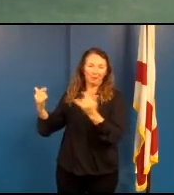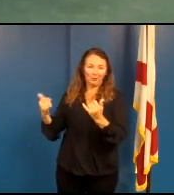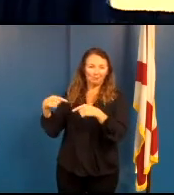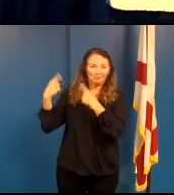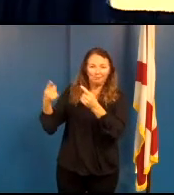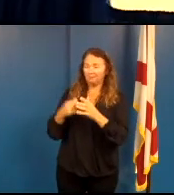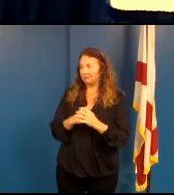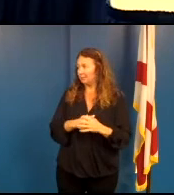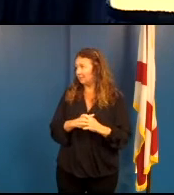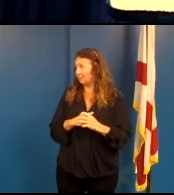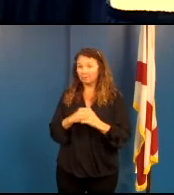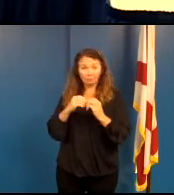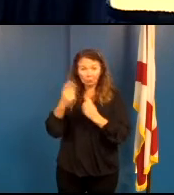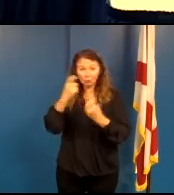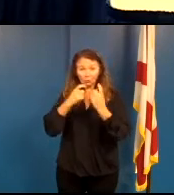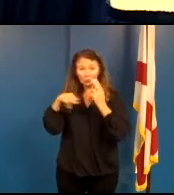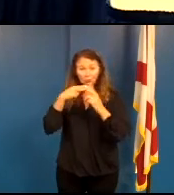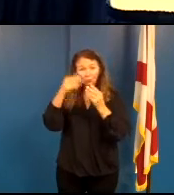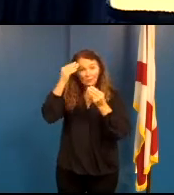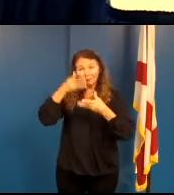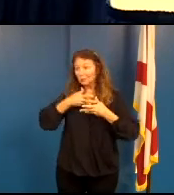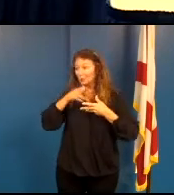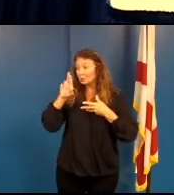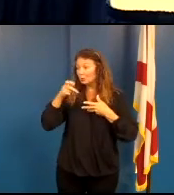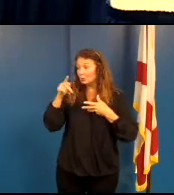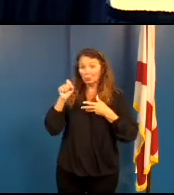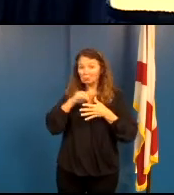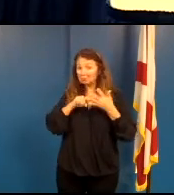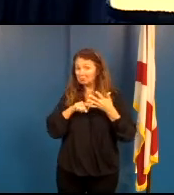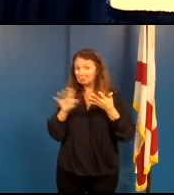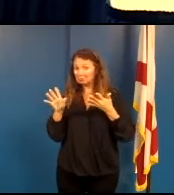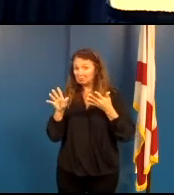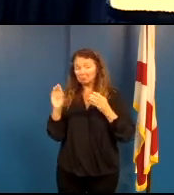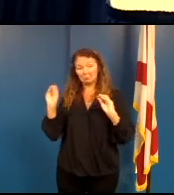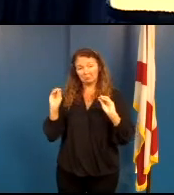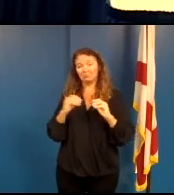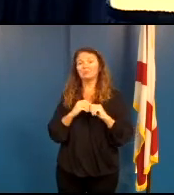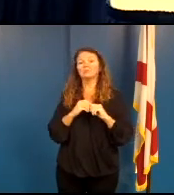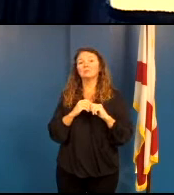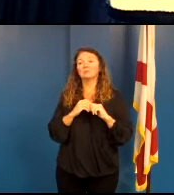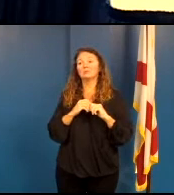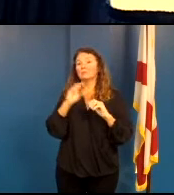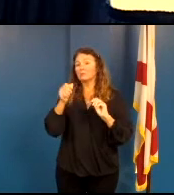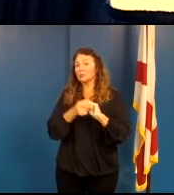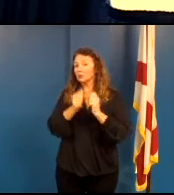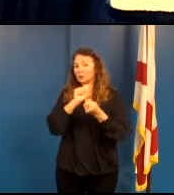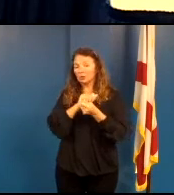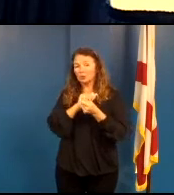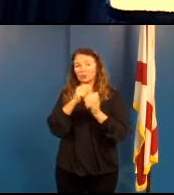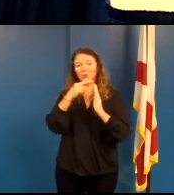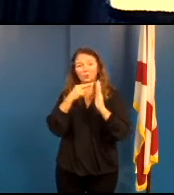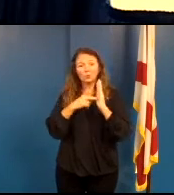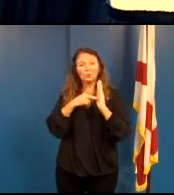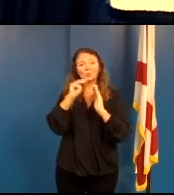Questions about the informational reports? We have no changes to the